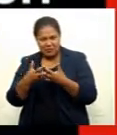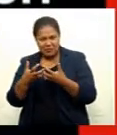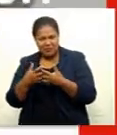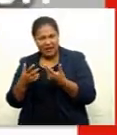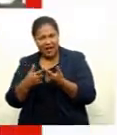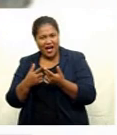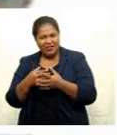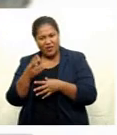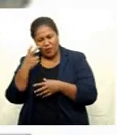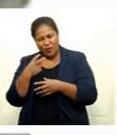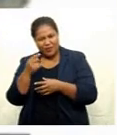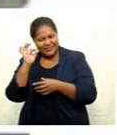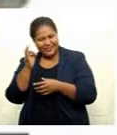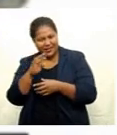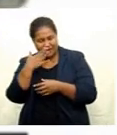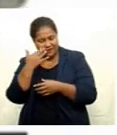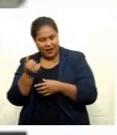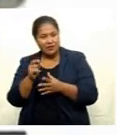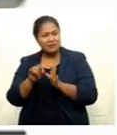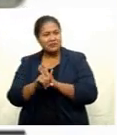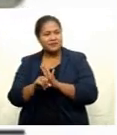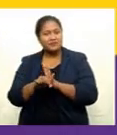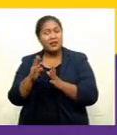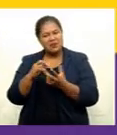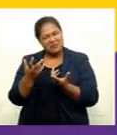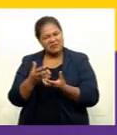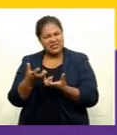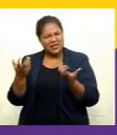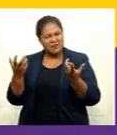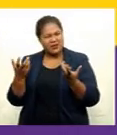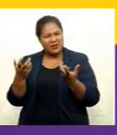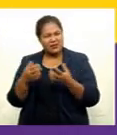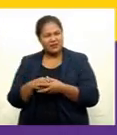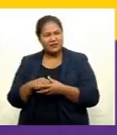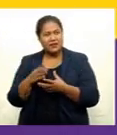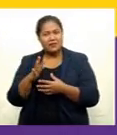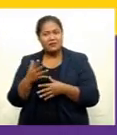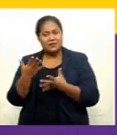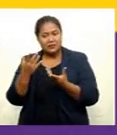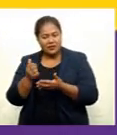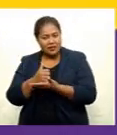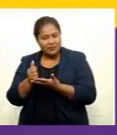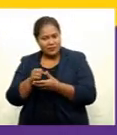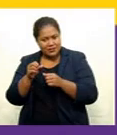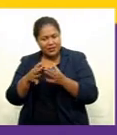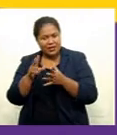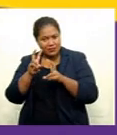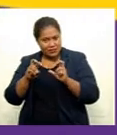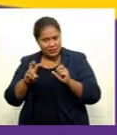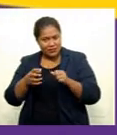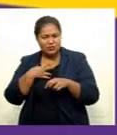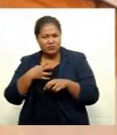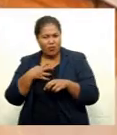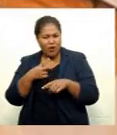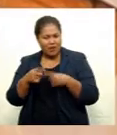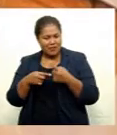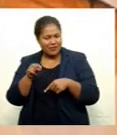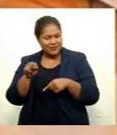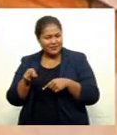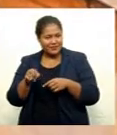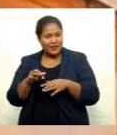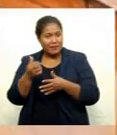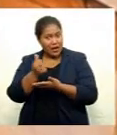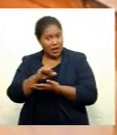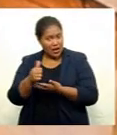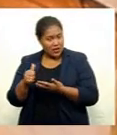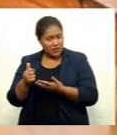found breeds, meaning this could be from a completely separate swarm, and has now prompted authorities to begin searching much further south than before. Asian giant